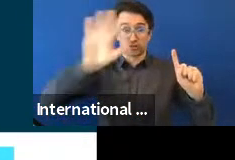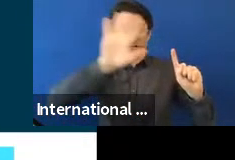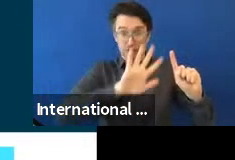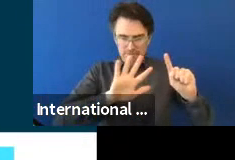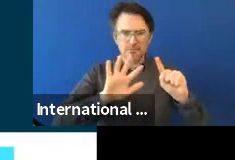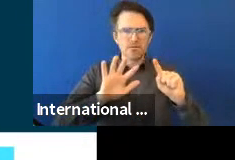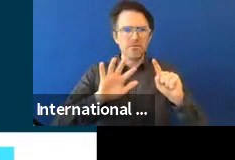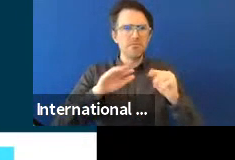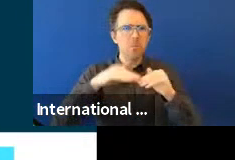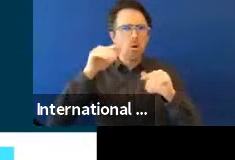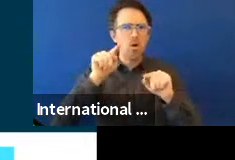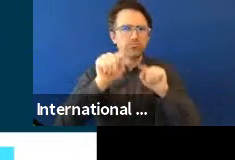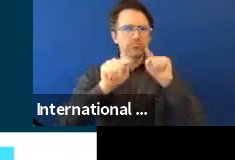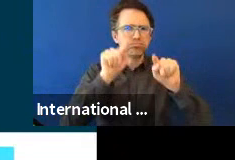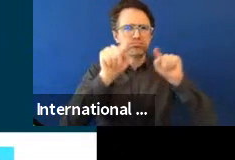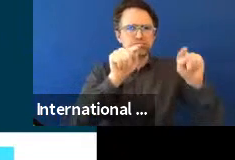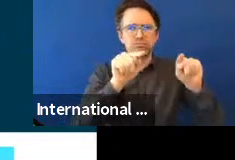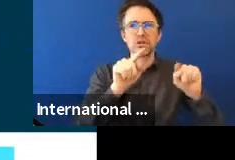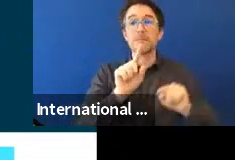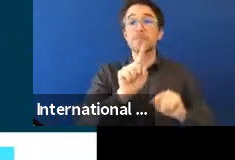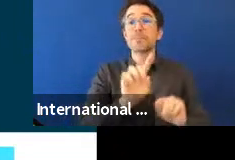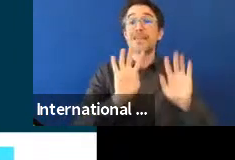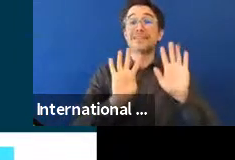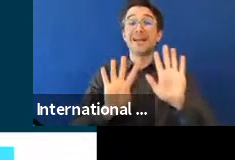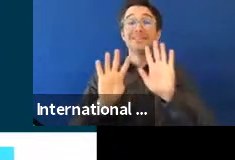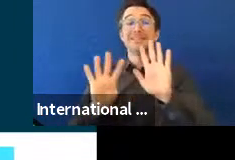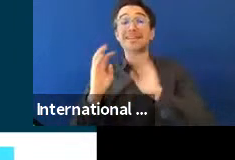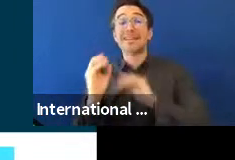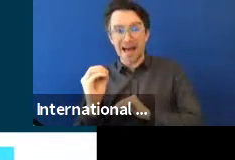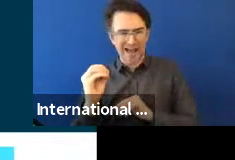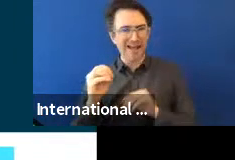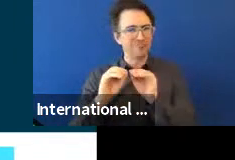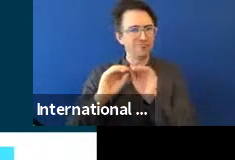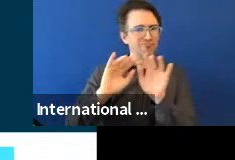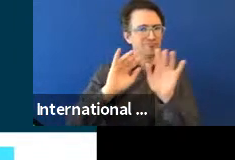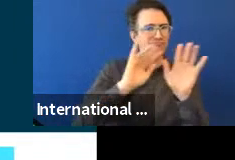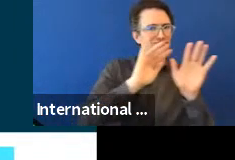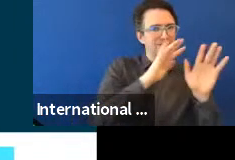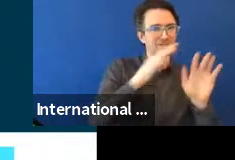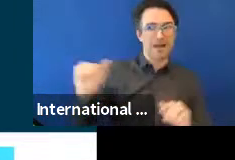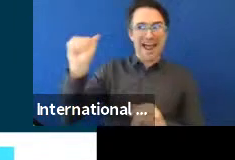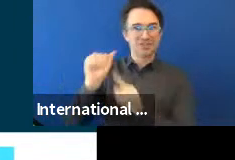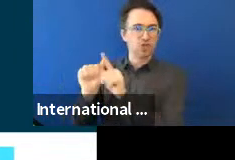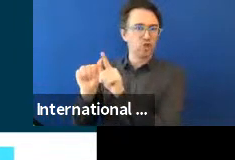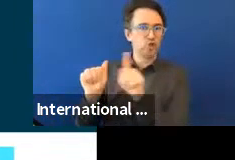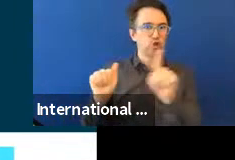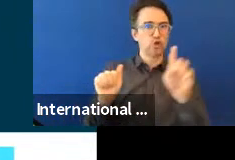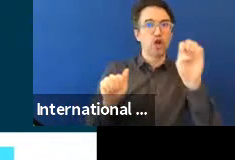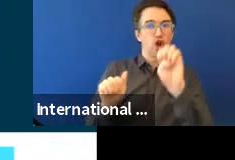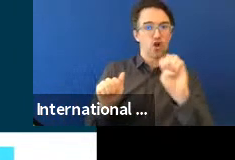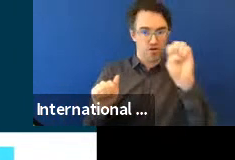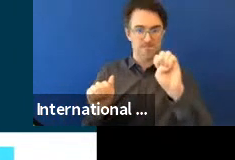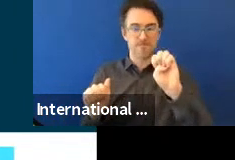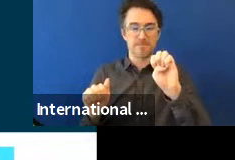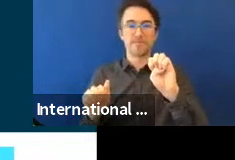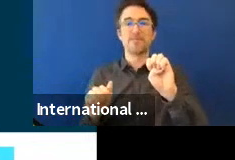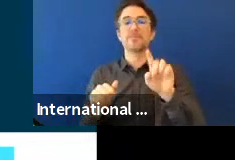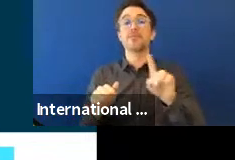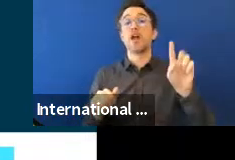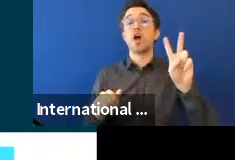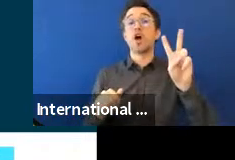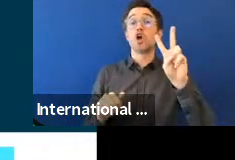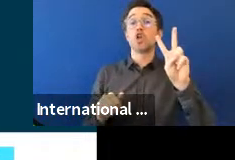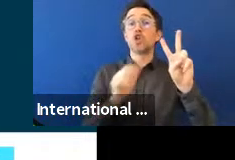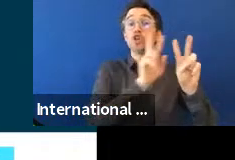And later on, at the turn of the century, in Vietnam and then in Nepal. And in some